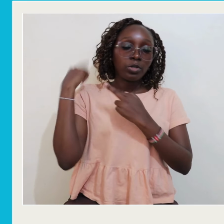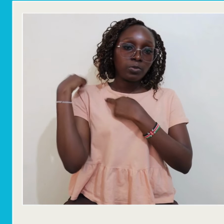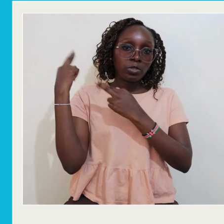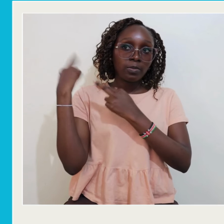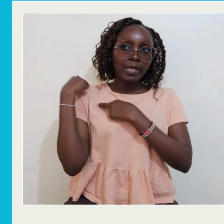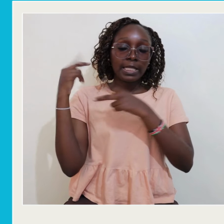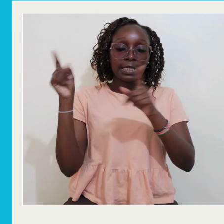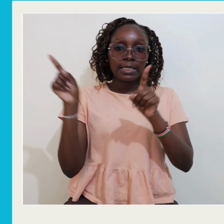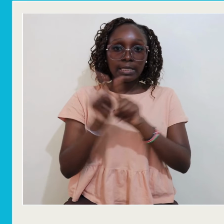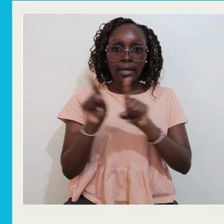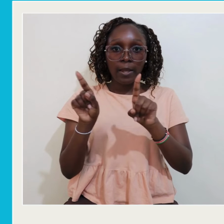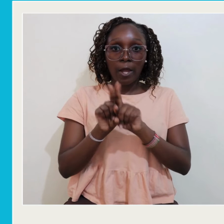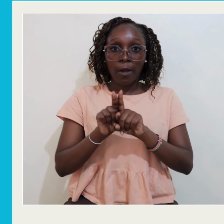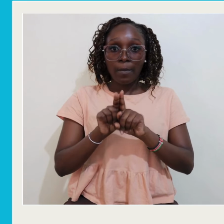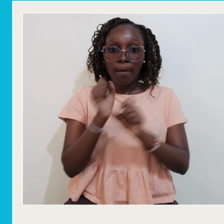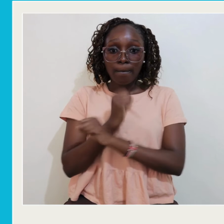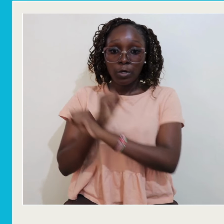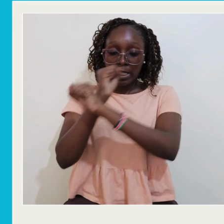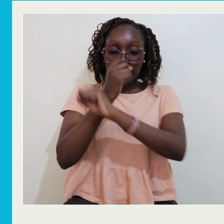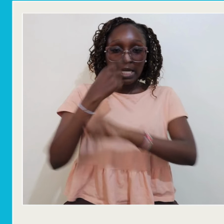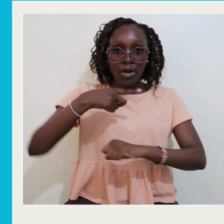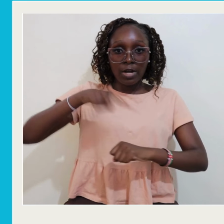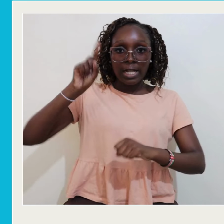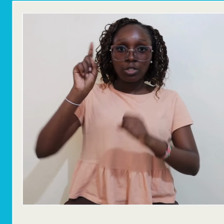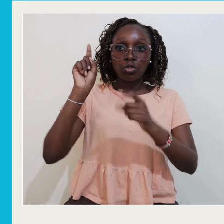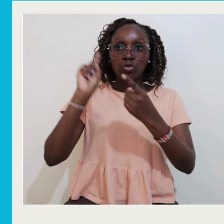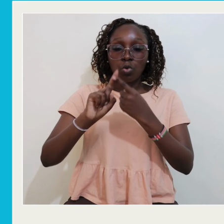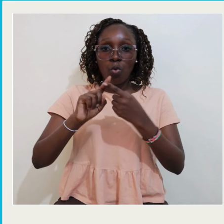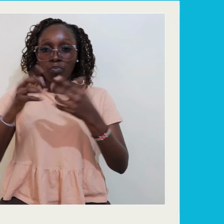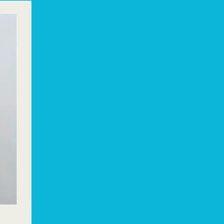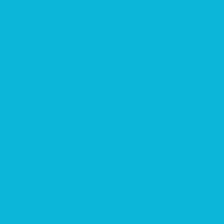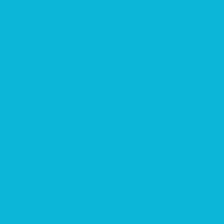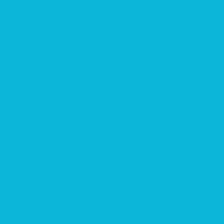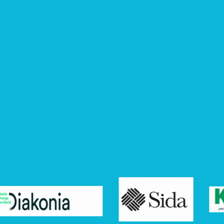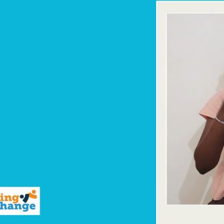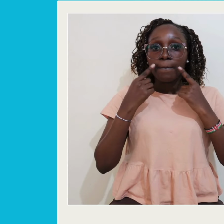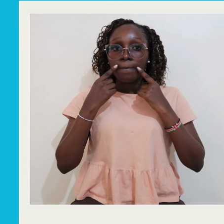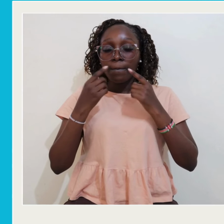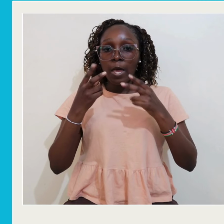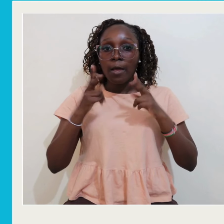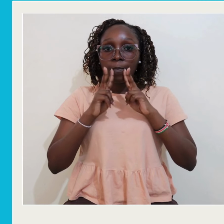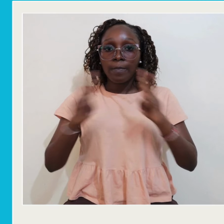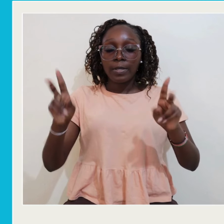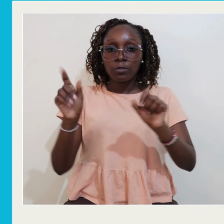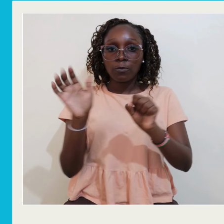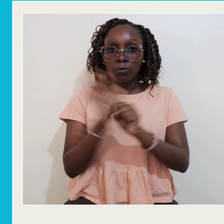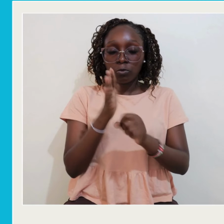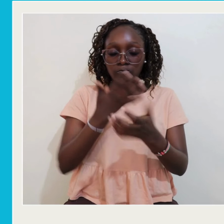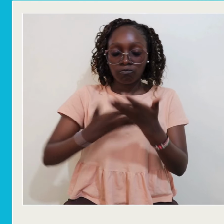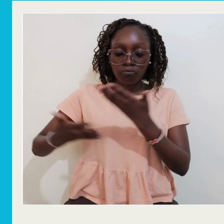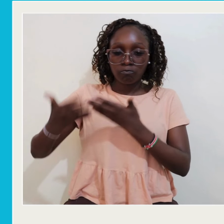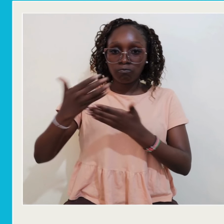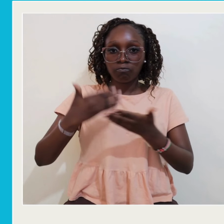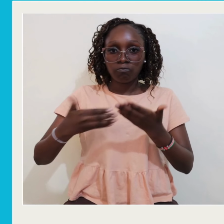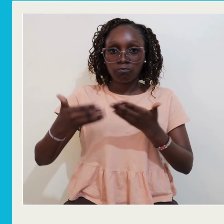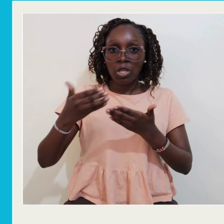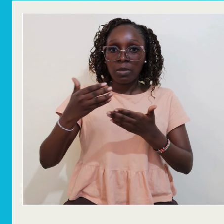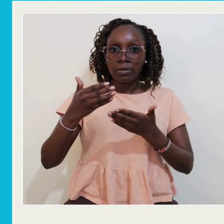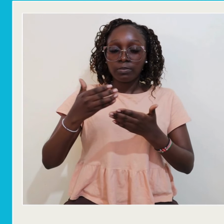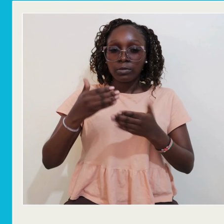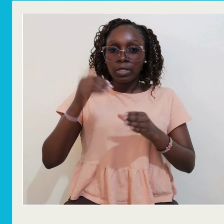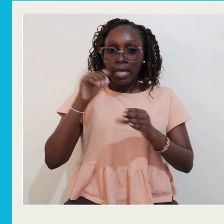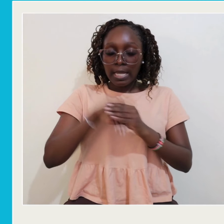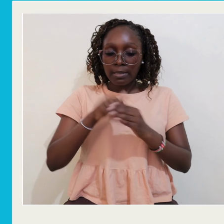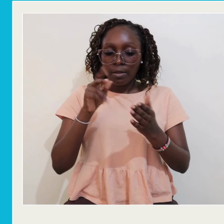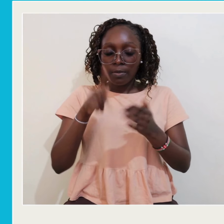and safeguards the rights to association, expression, and peaceful assembly. What are the government